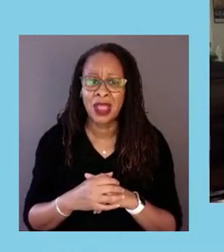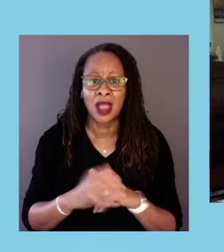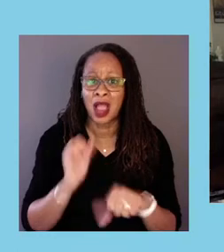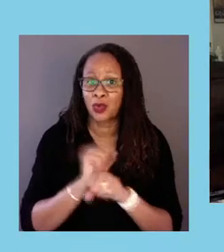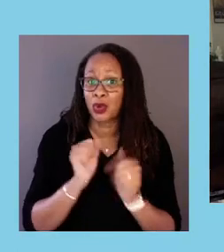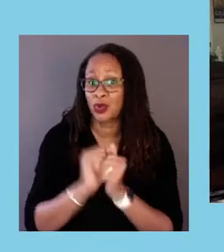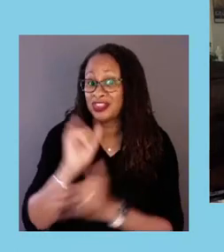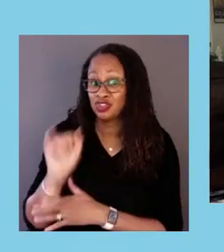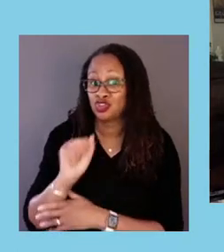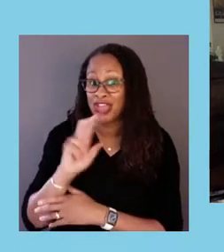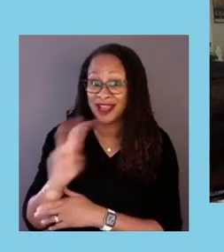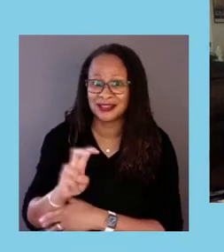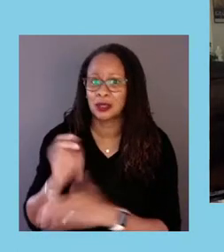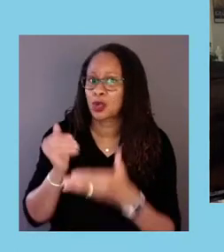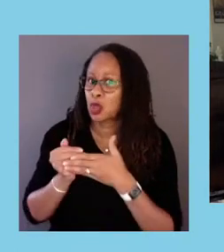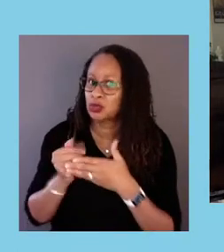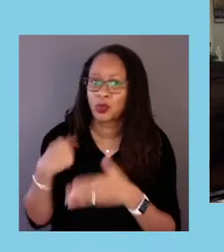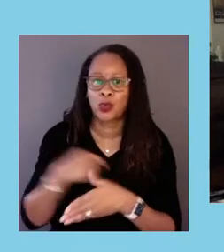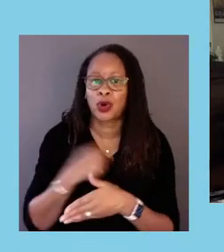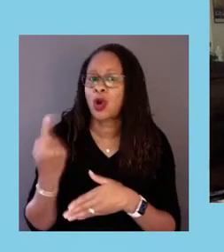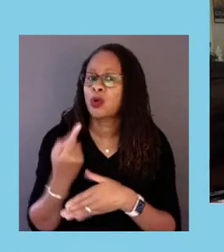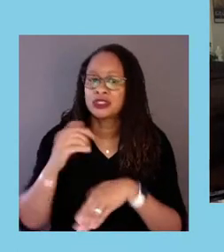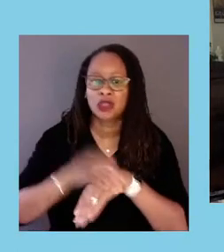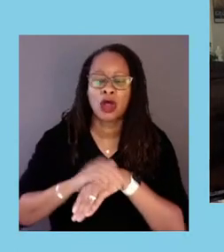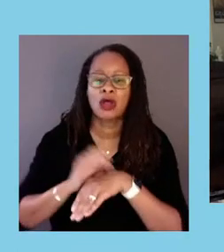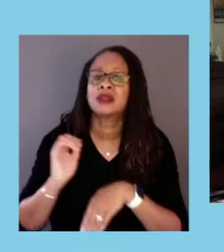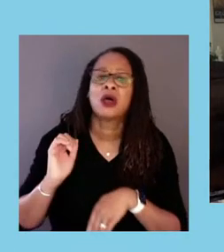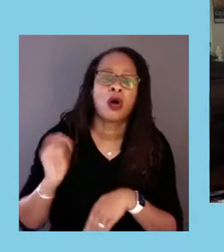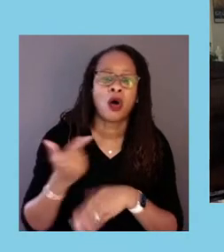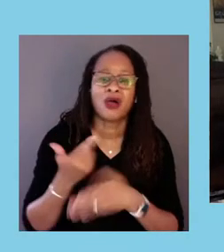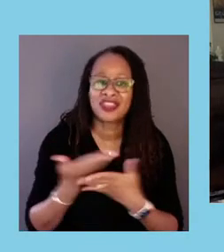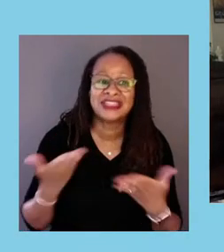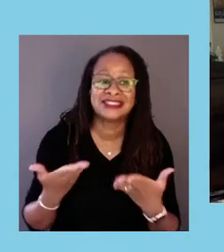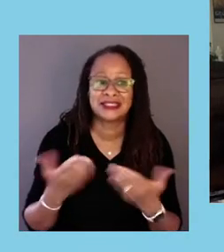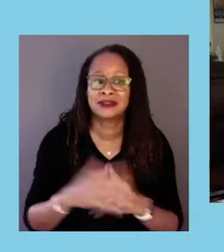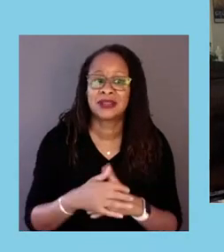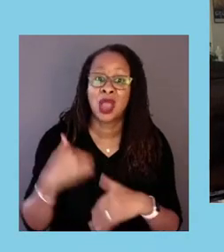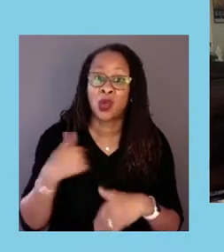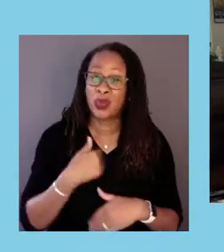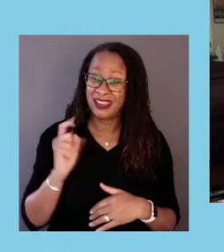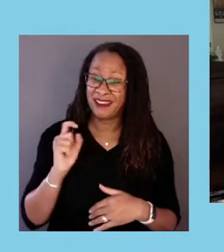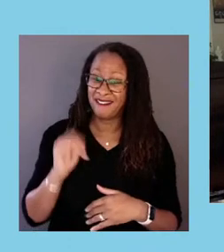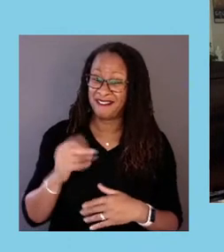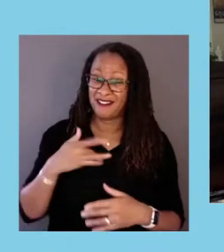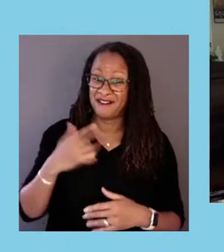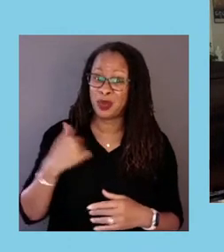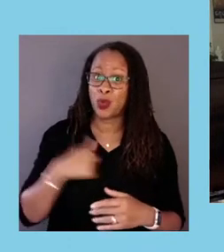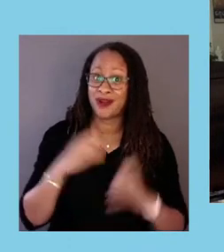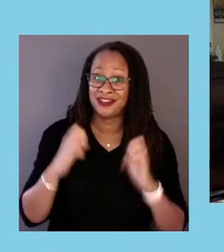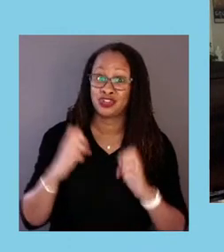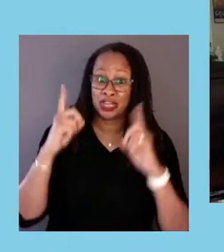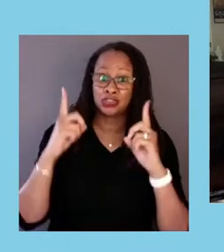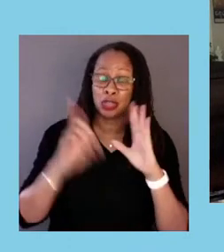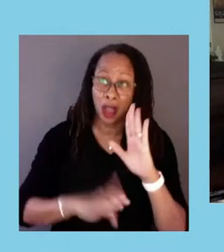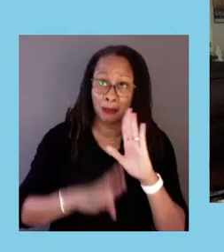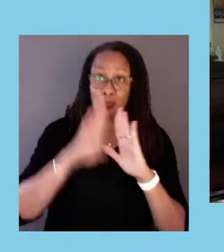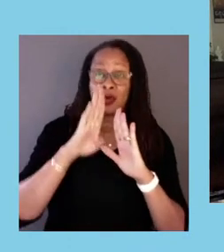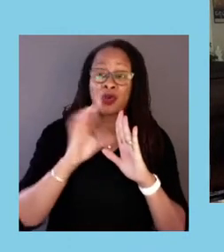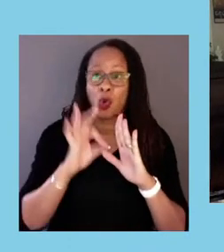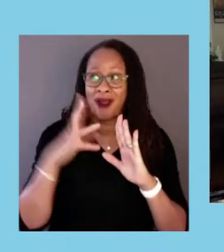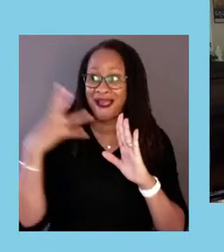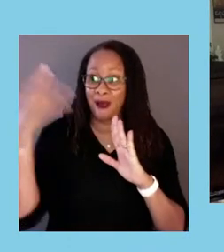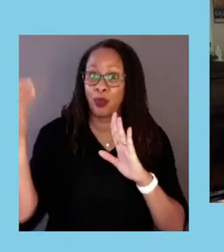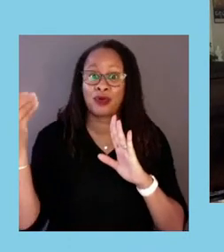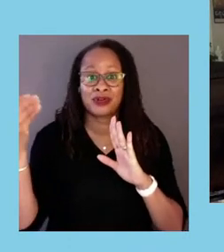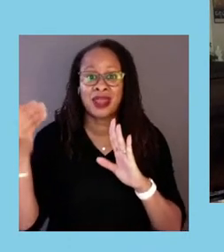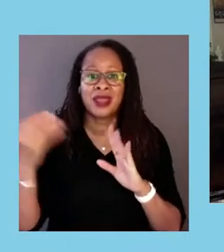are always on like all these things, and we even feel that we're educating upward or outward about, you know, when I